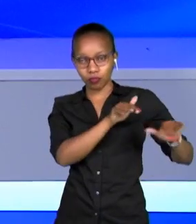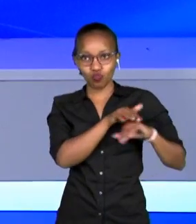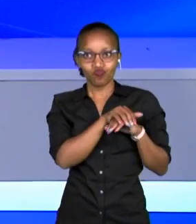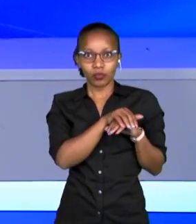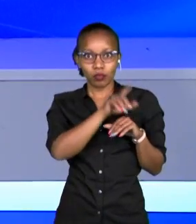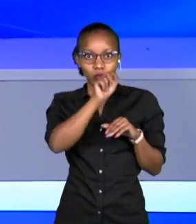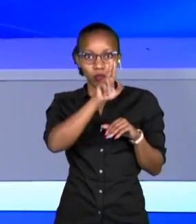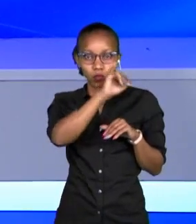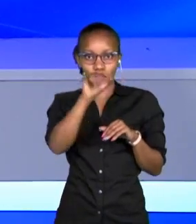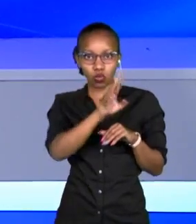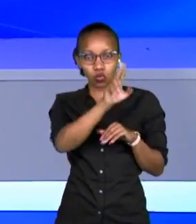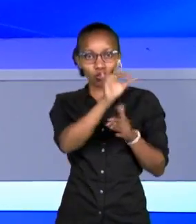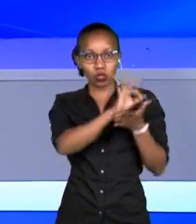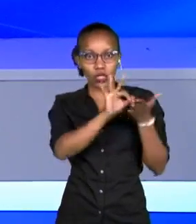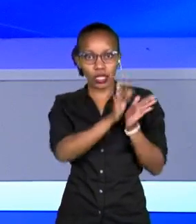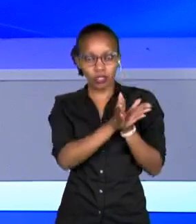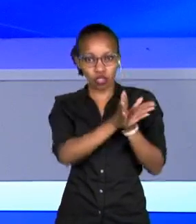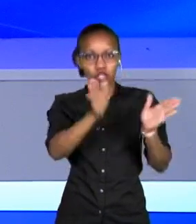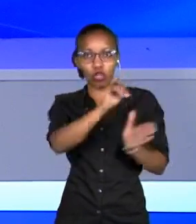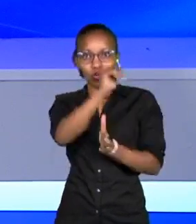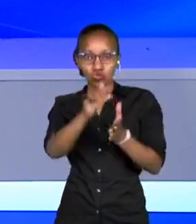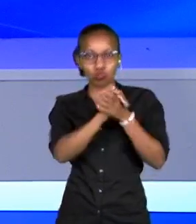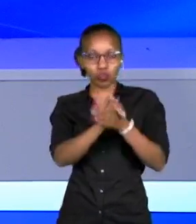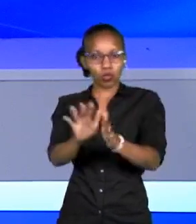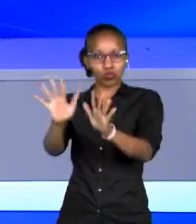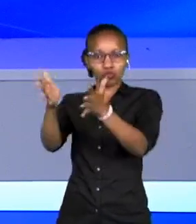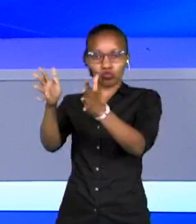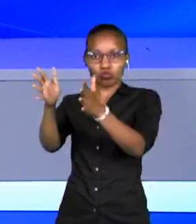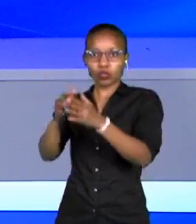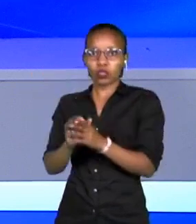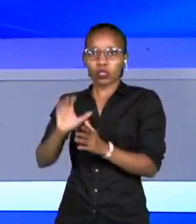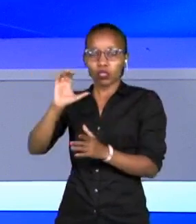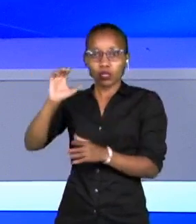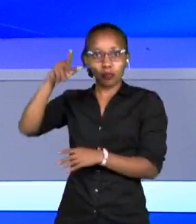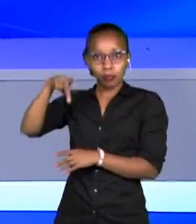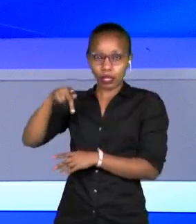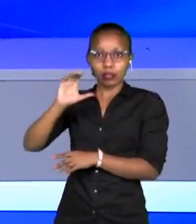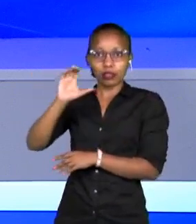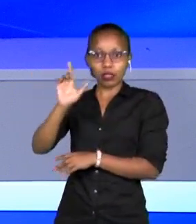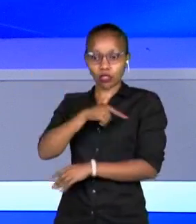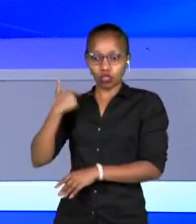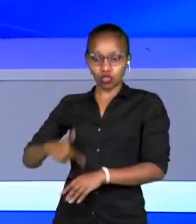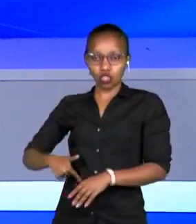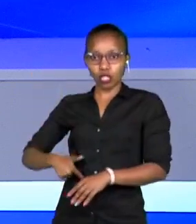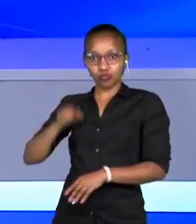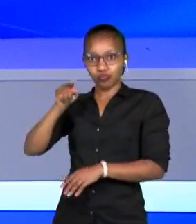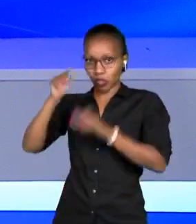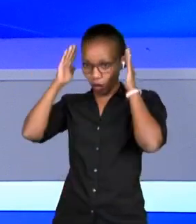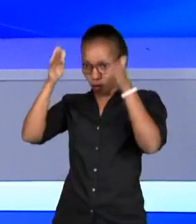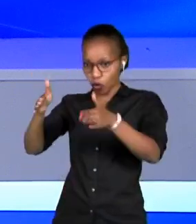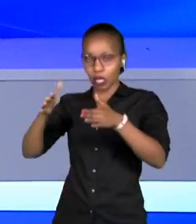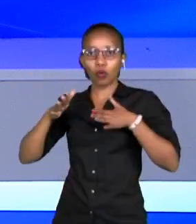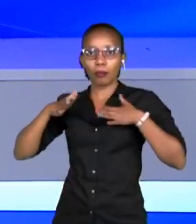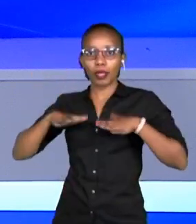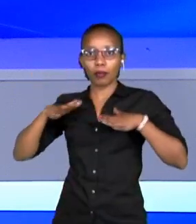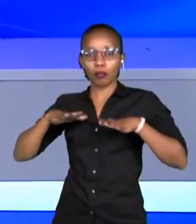Raphael Tuju, Secretary General of Jubilee Party, congratulated the Communist Party of China for being a people-centered party, terming it